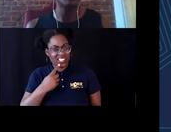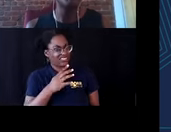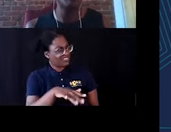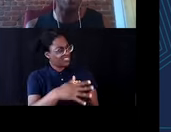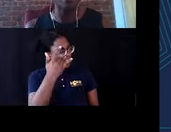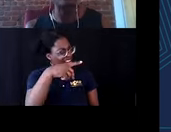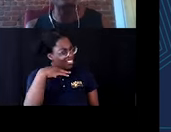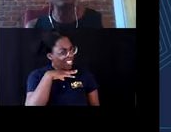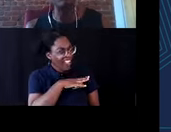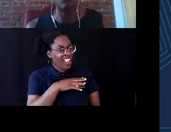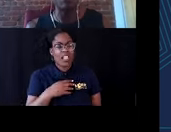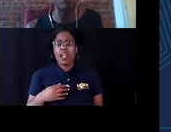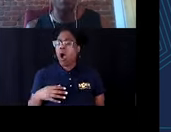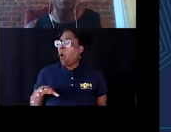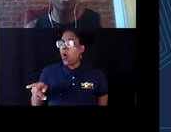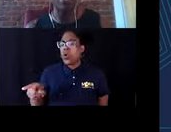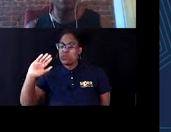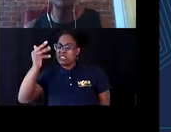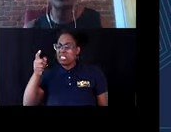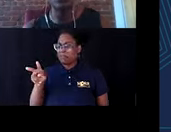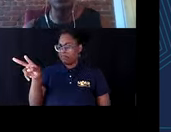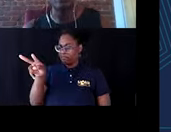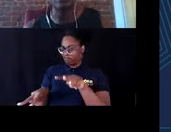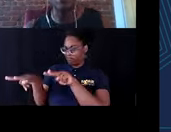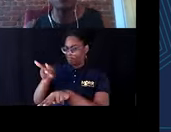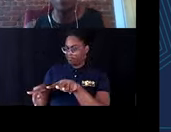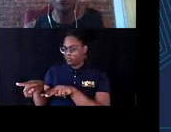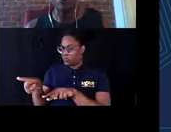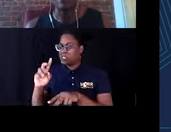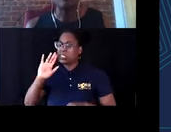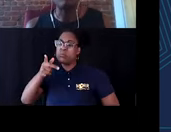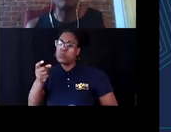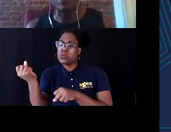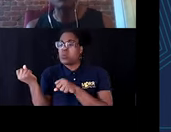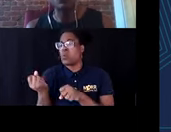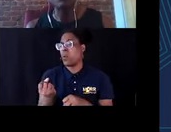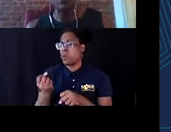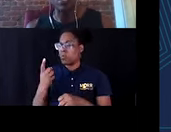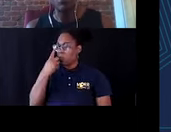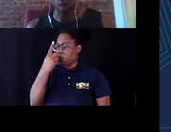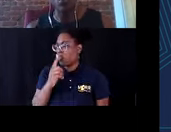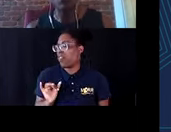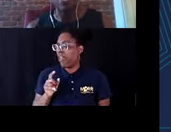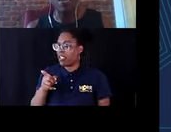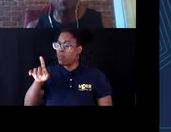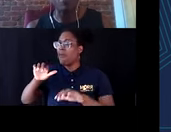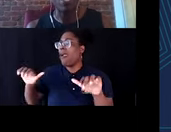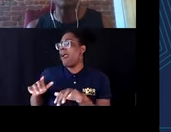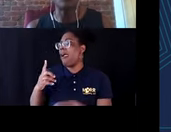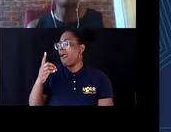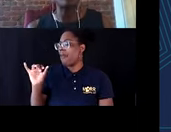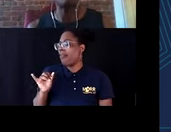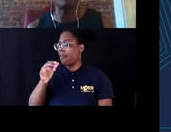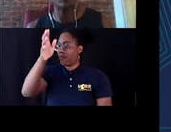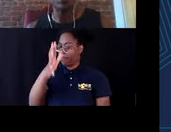You seem too strong to be my idea of a woman, right? And so in that way, fighting for freedom over time